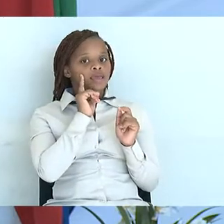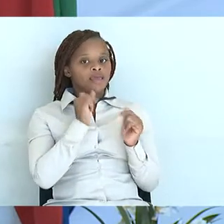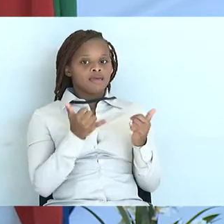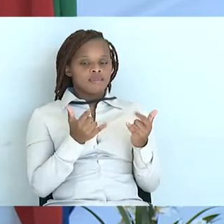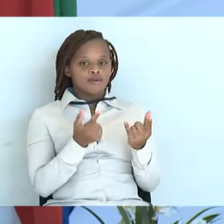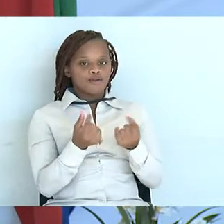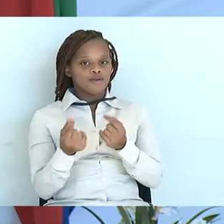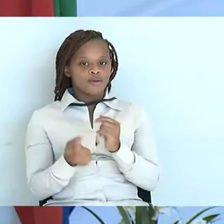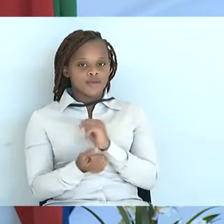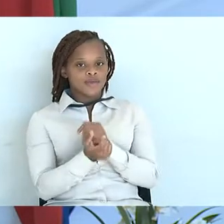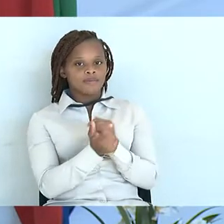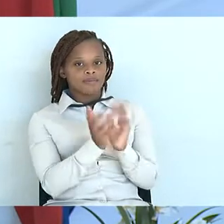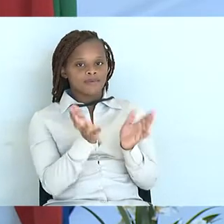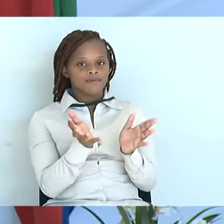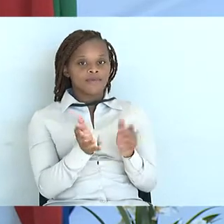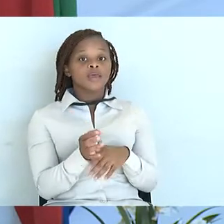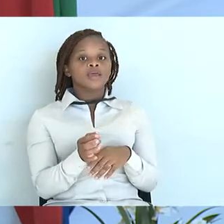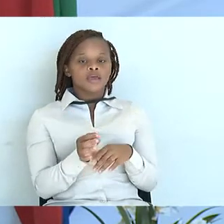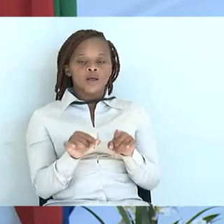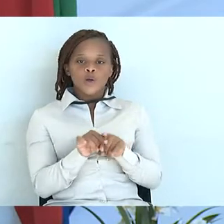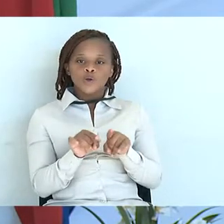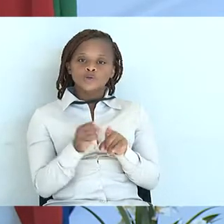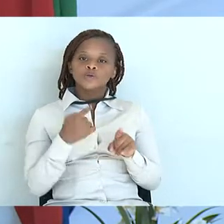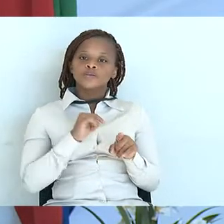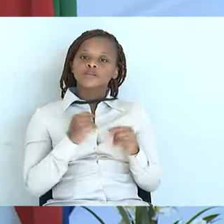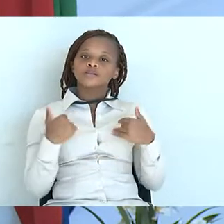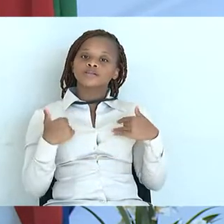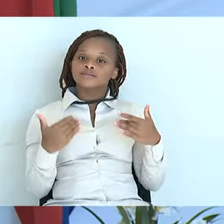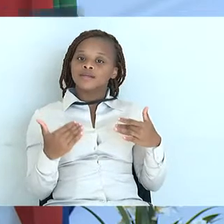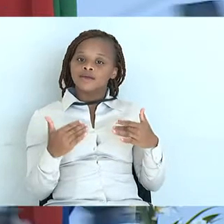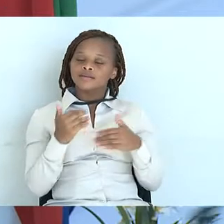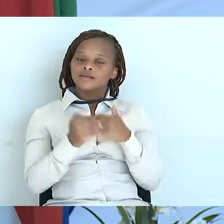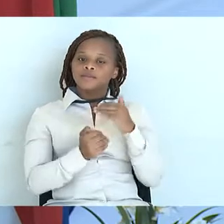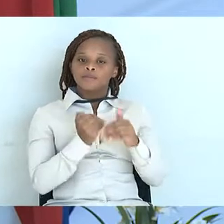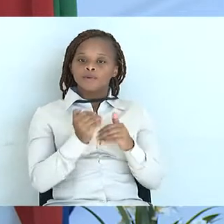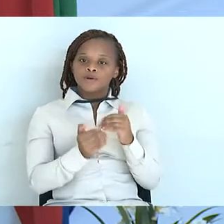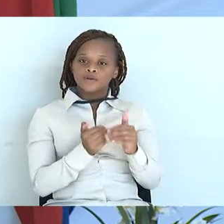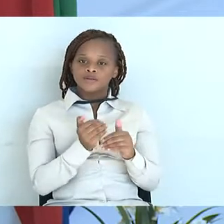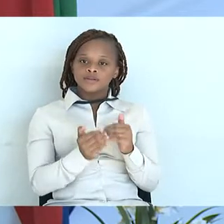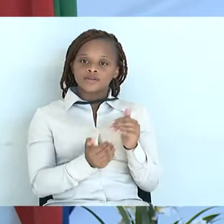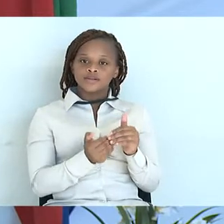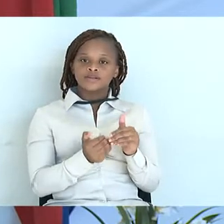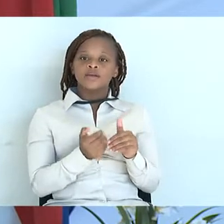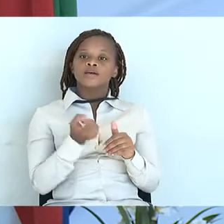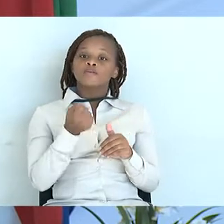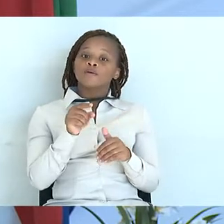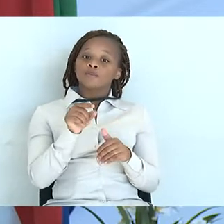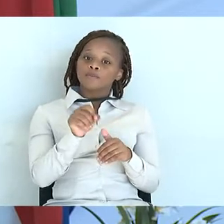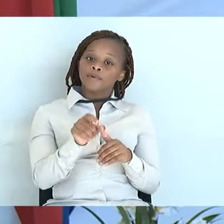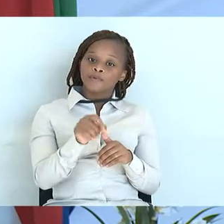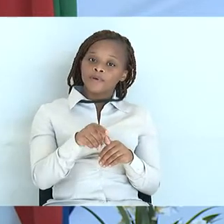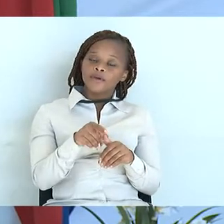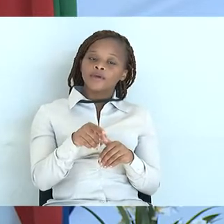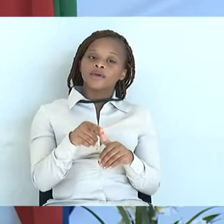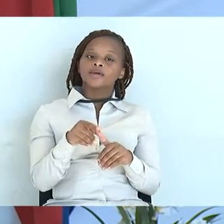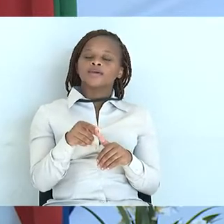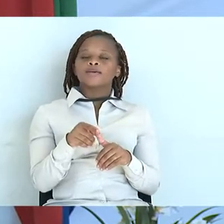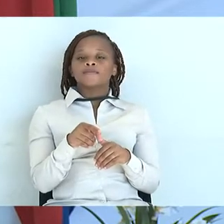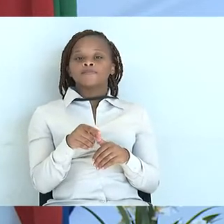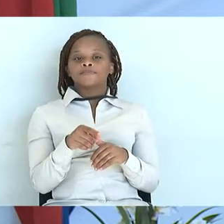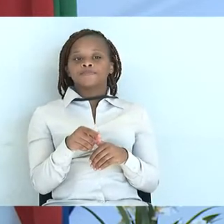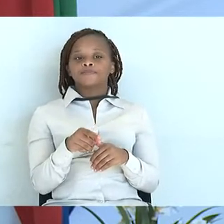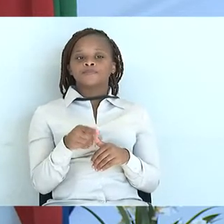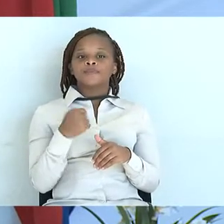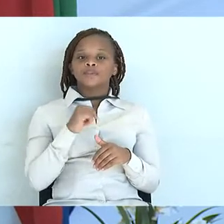have also started a process of the Regional Spatial Development Framework. We have issued already requests for